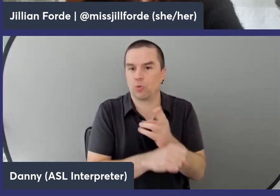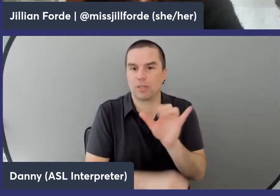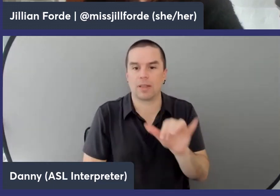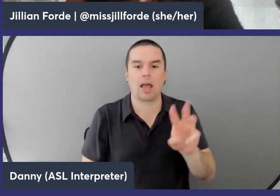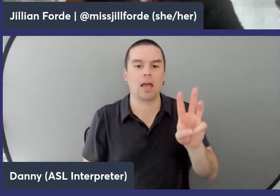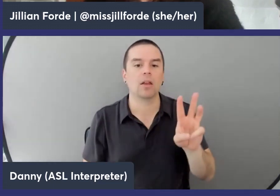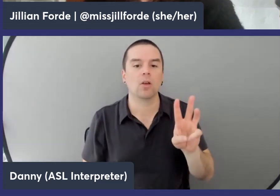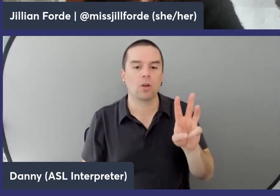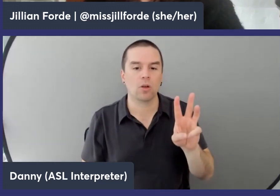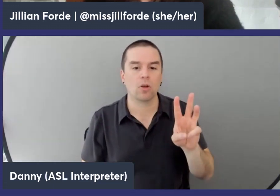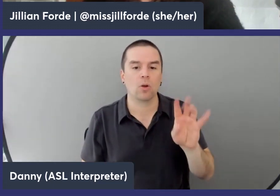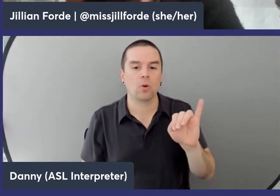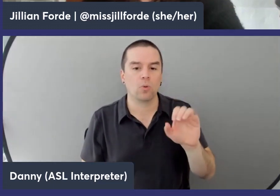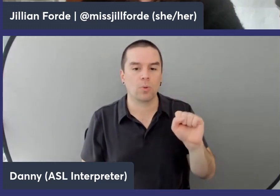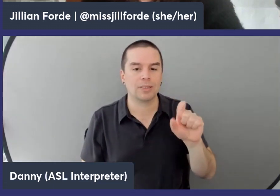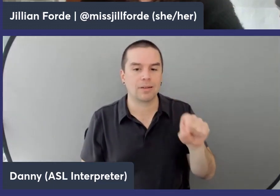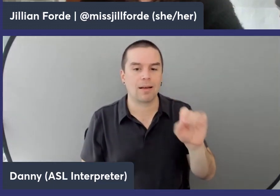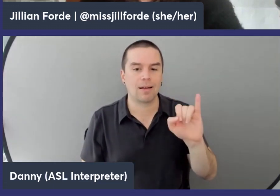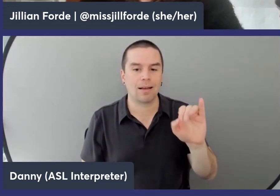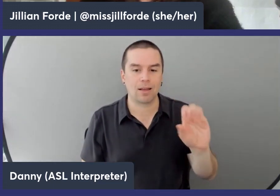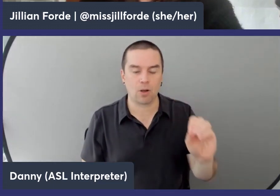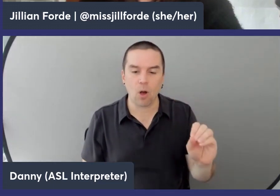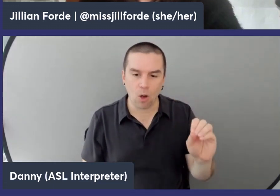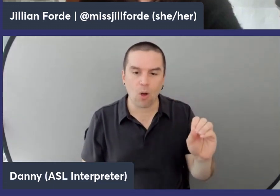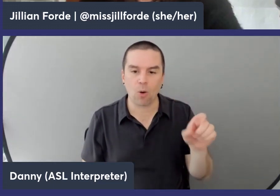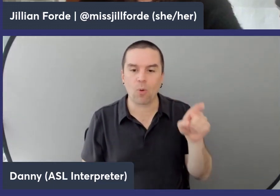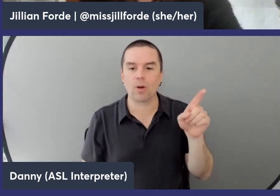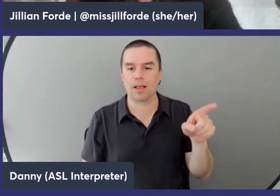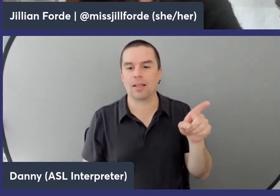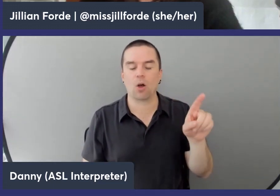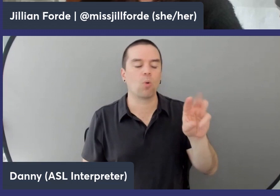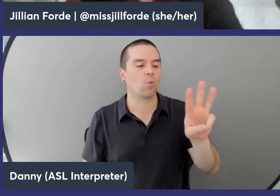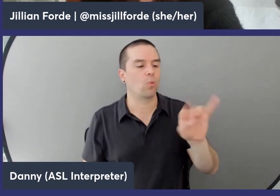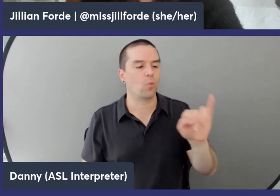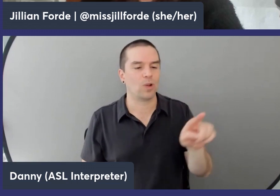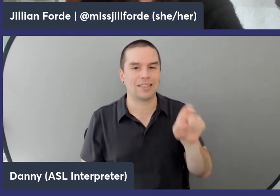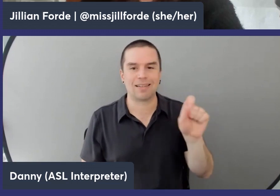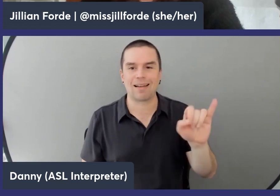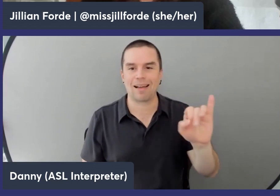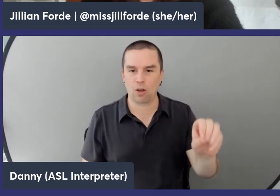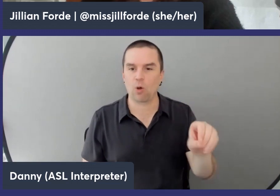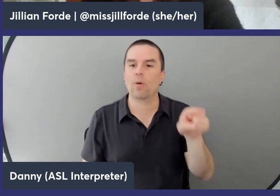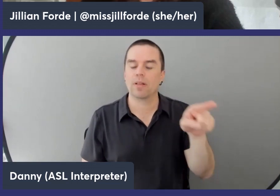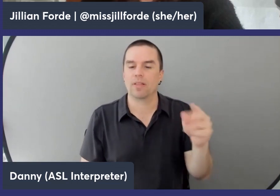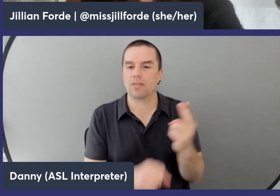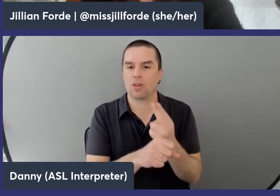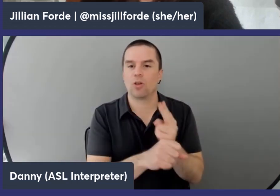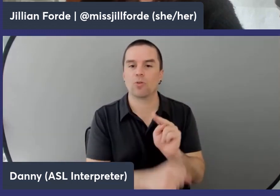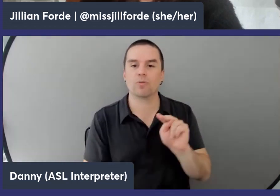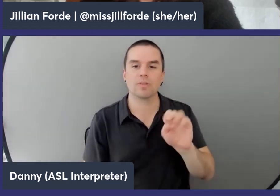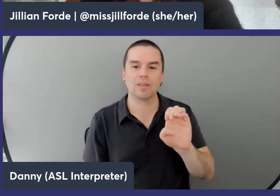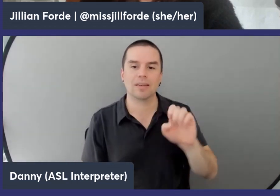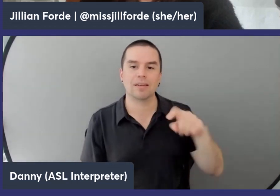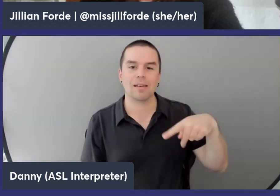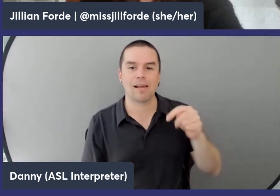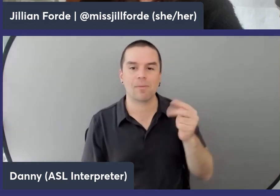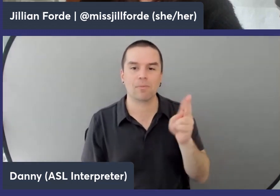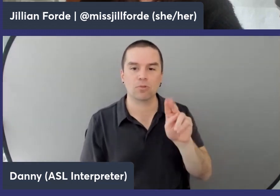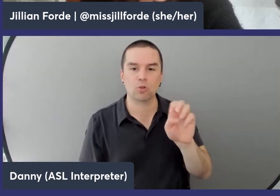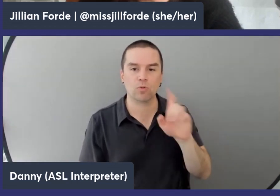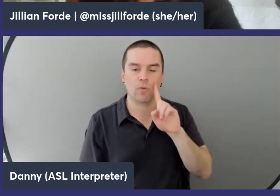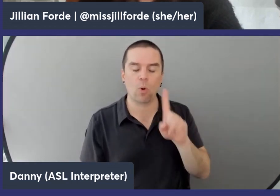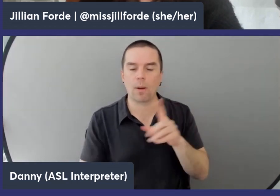kind of look up. They've spoken with us at several of the things about how they're using Neptune to power their sorts of